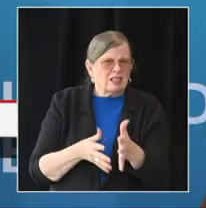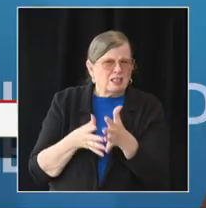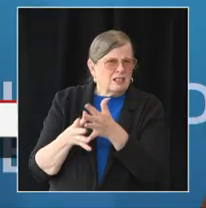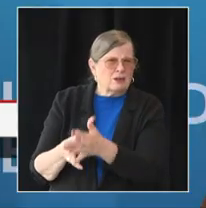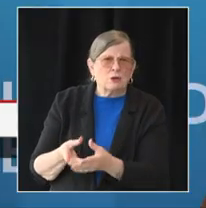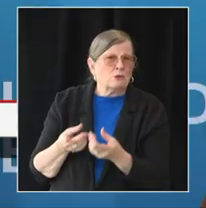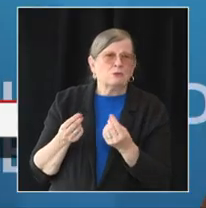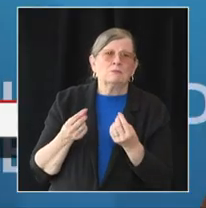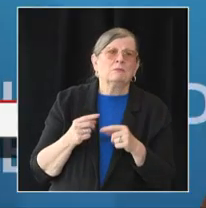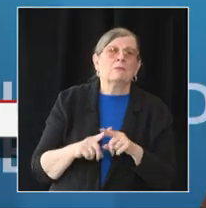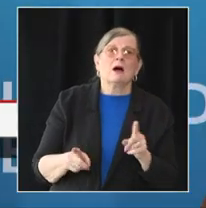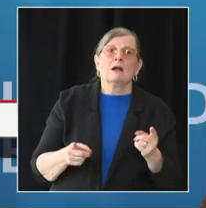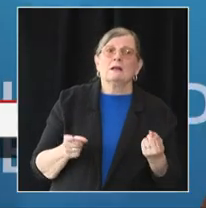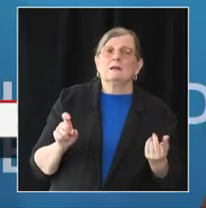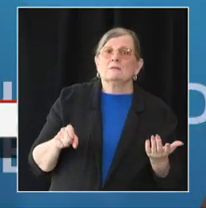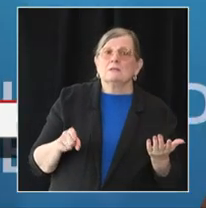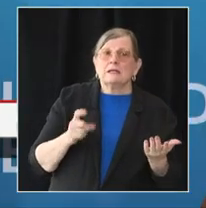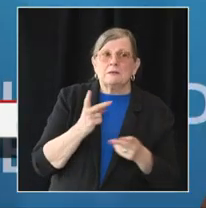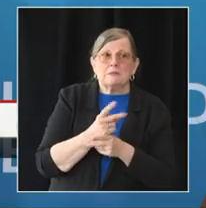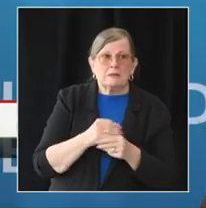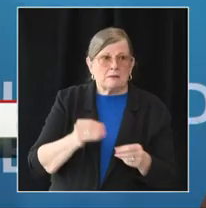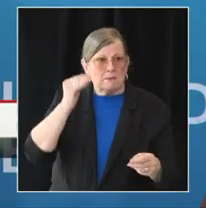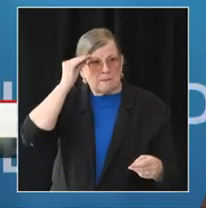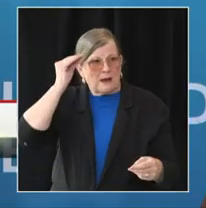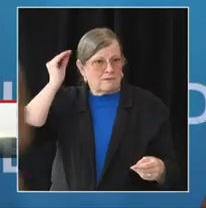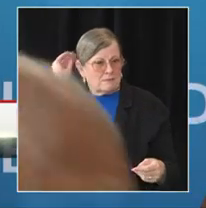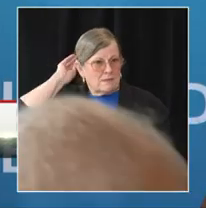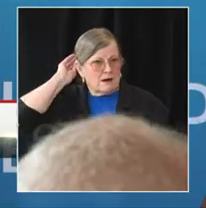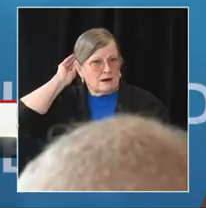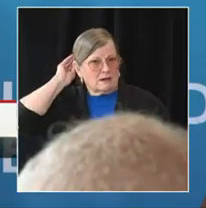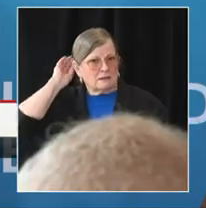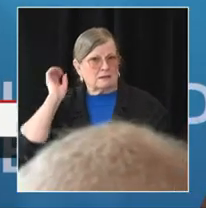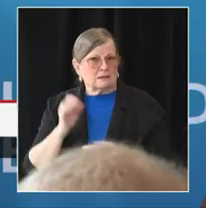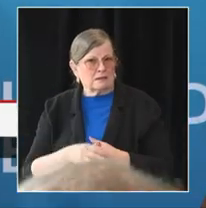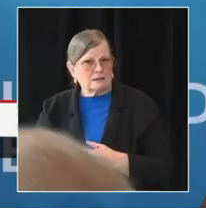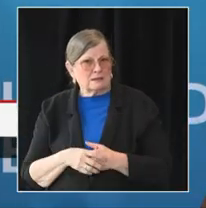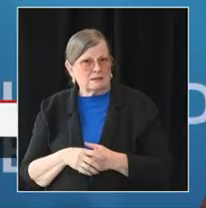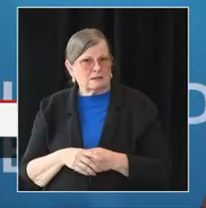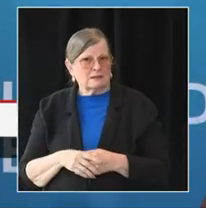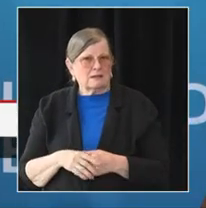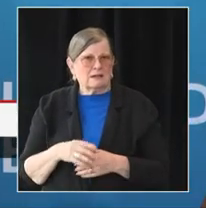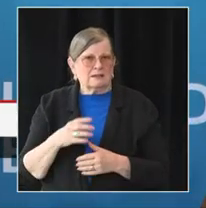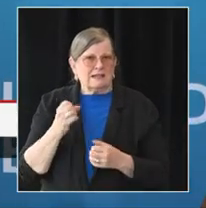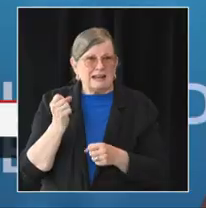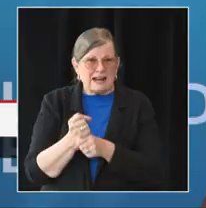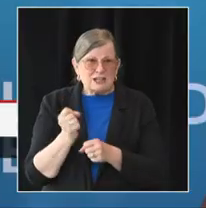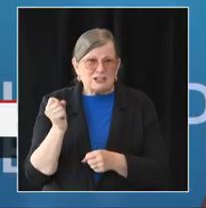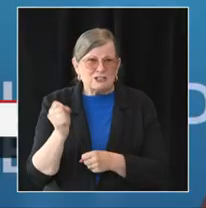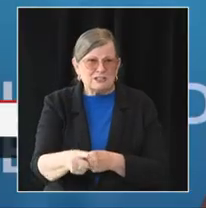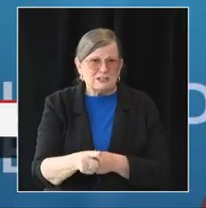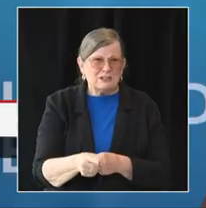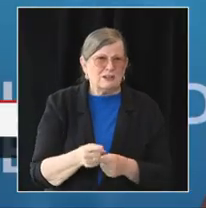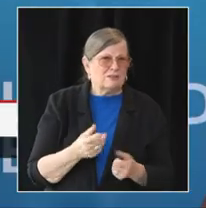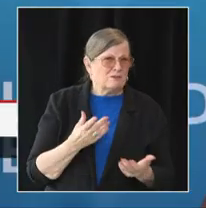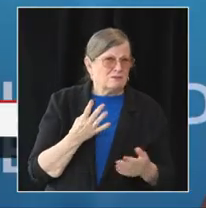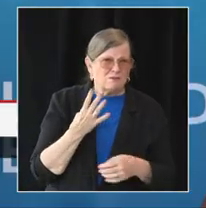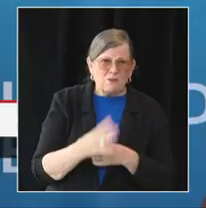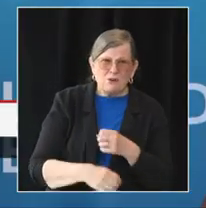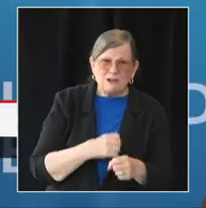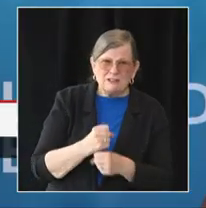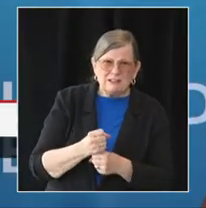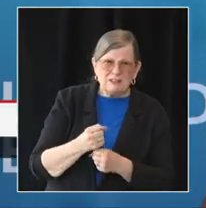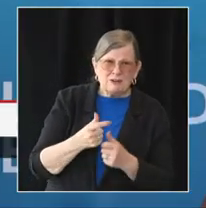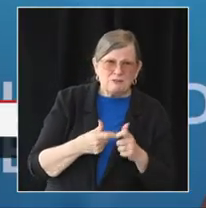of our mind, maybe it's this year, maybe it's next year, maybe it's 4 years from now, that the federal